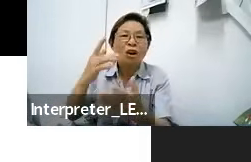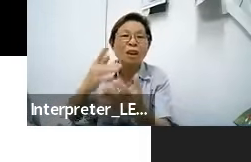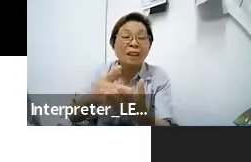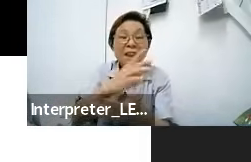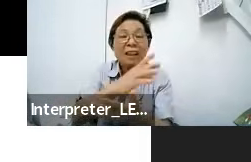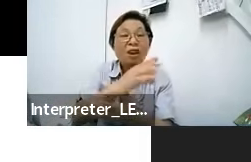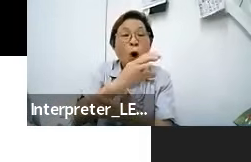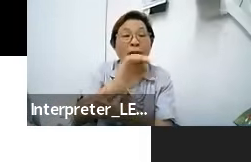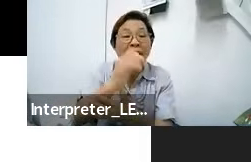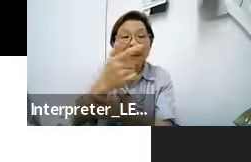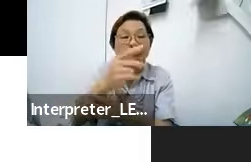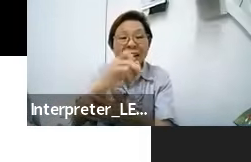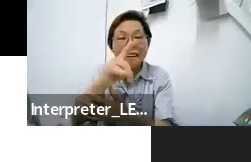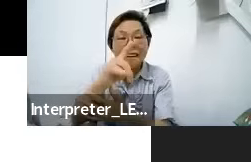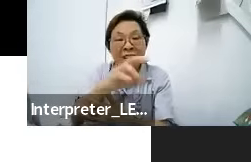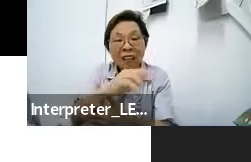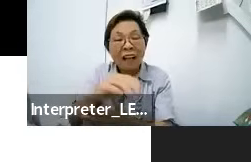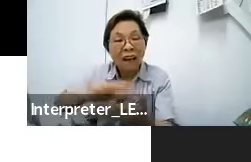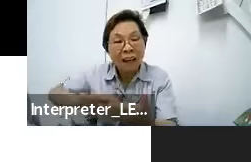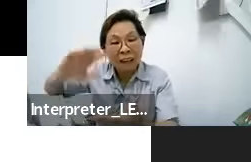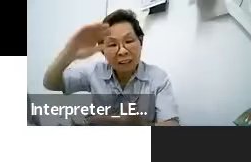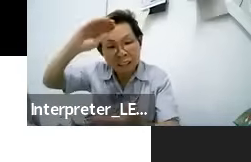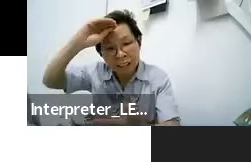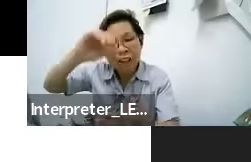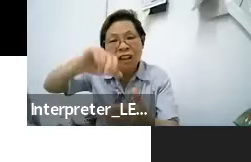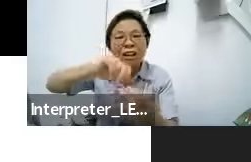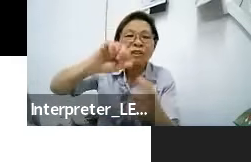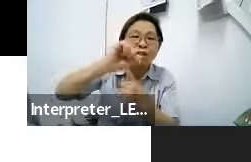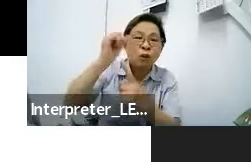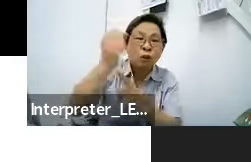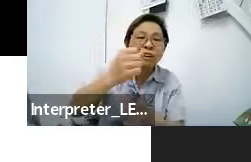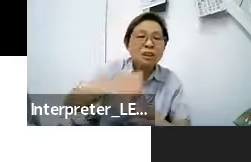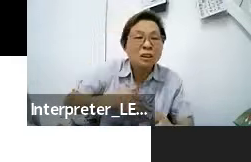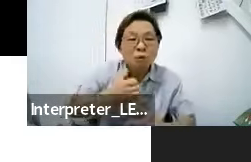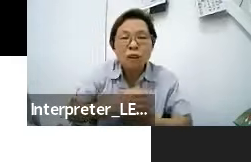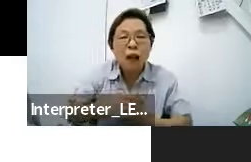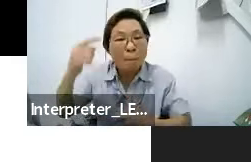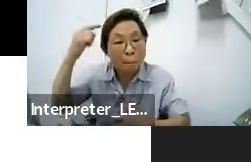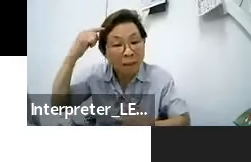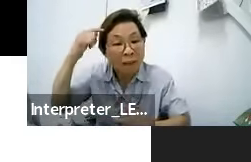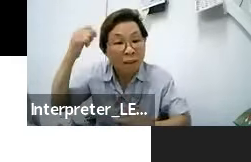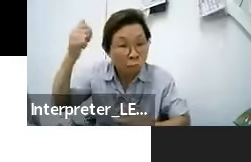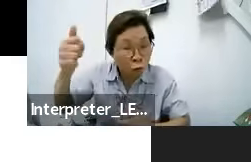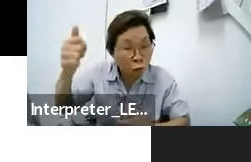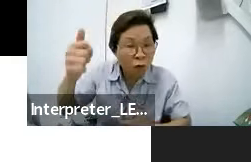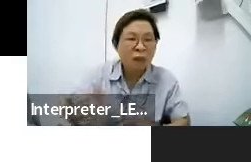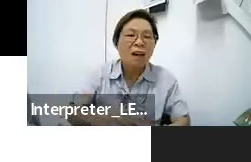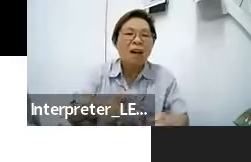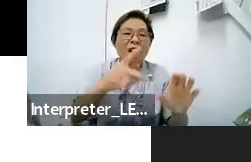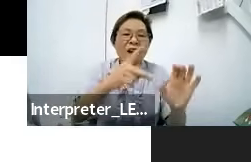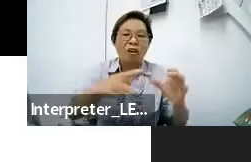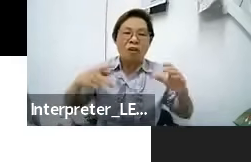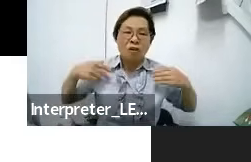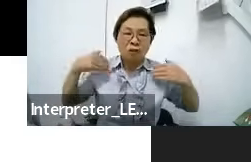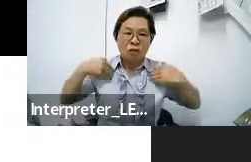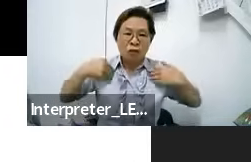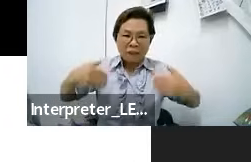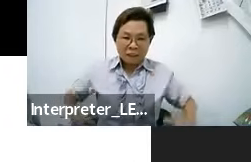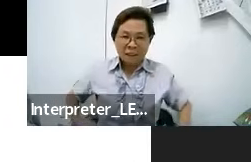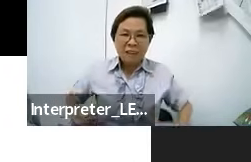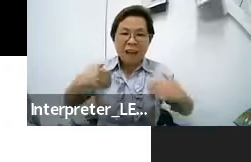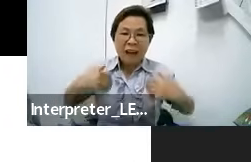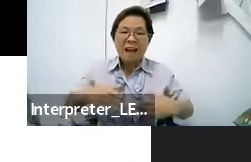very important thing if we're going to move them forward into the workplace. And also physical and sensory areas where it is important